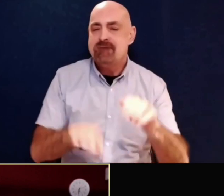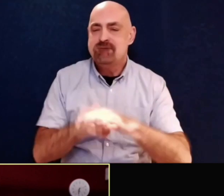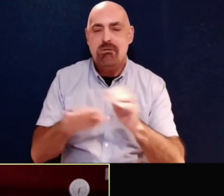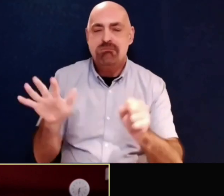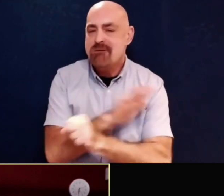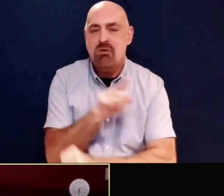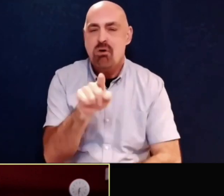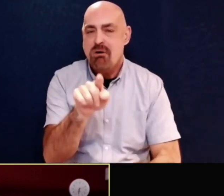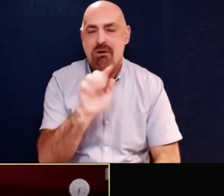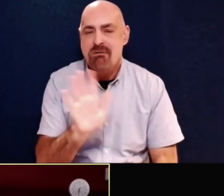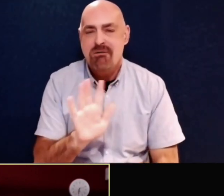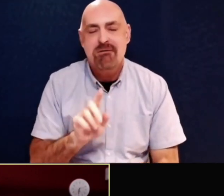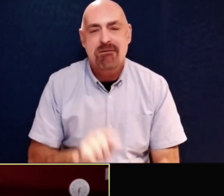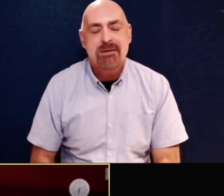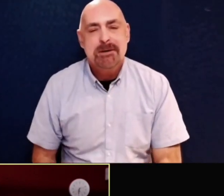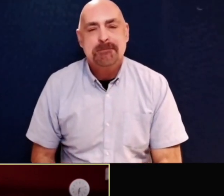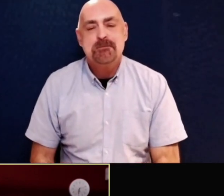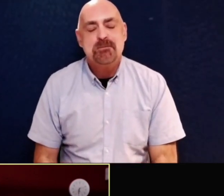But